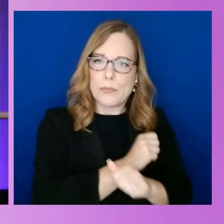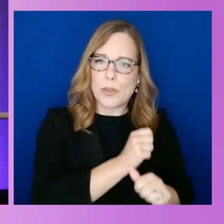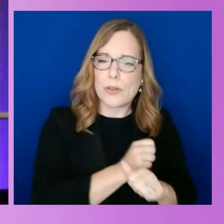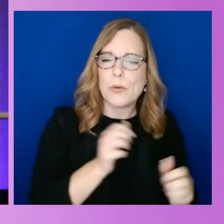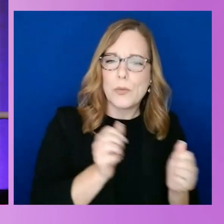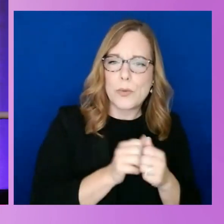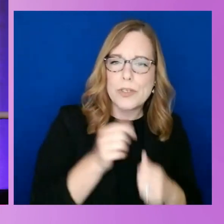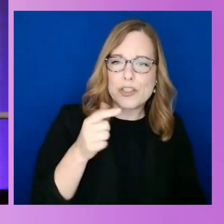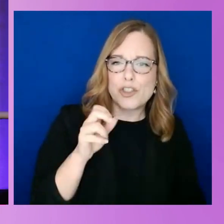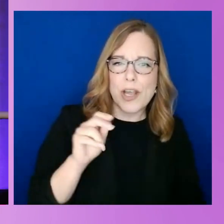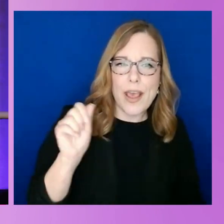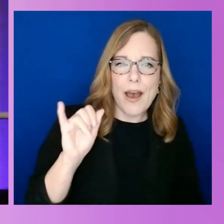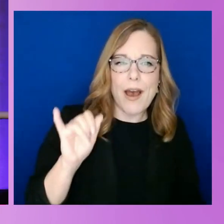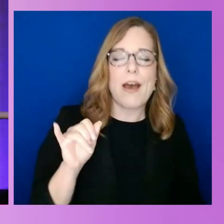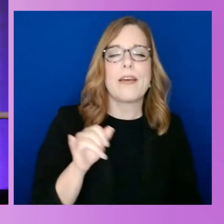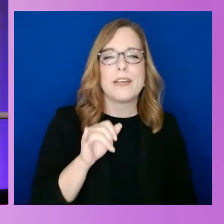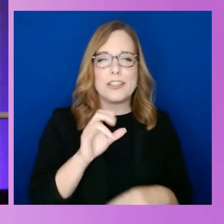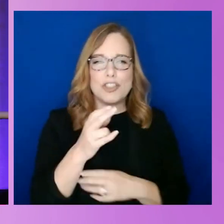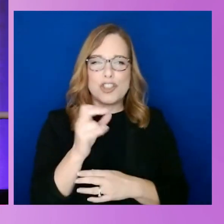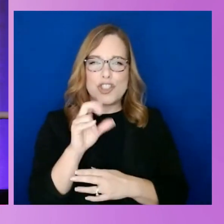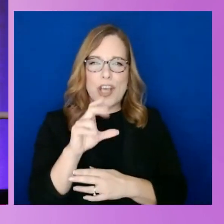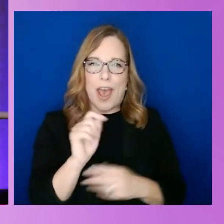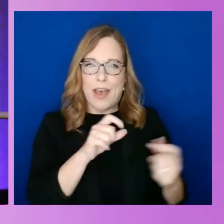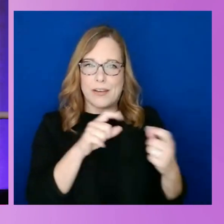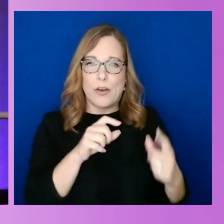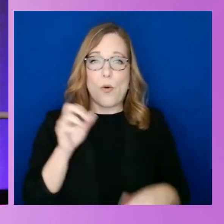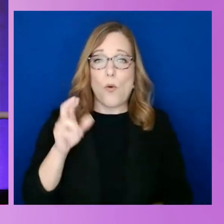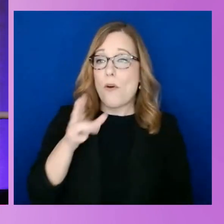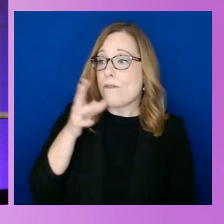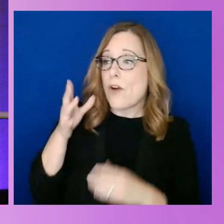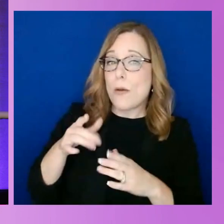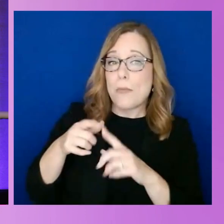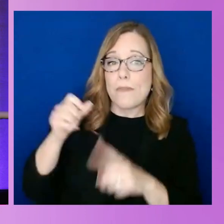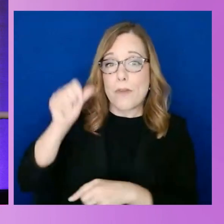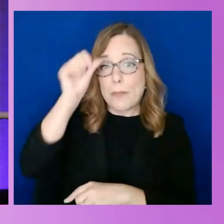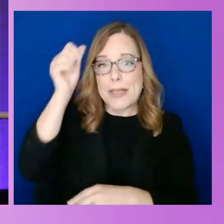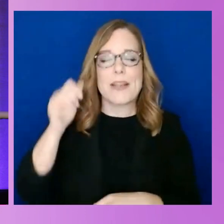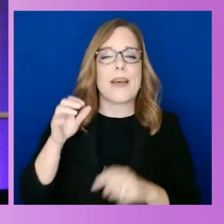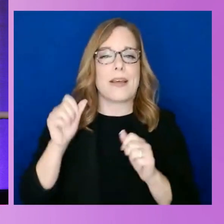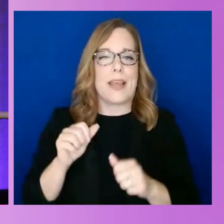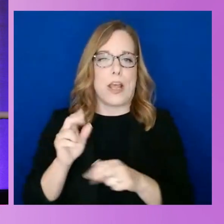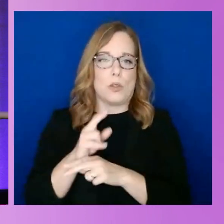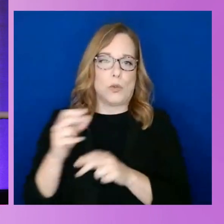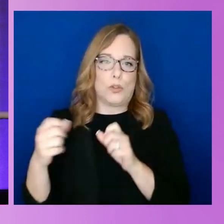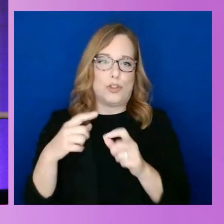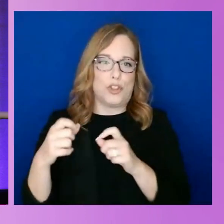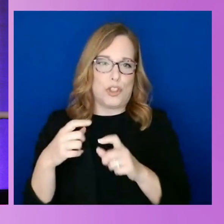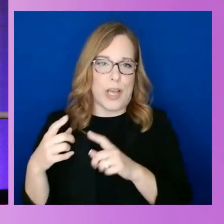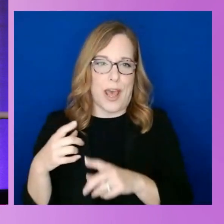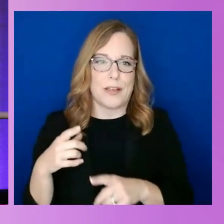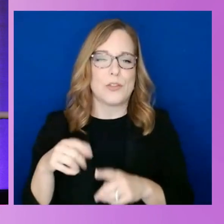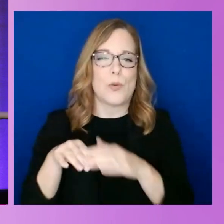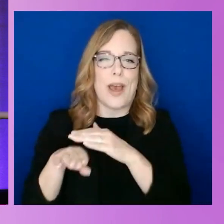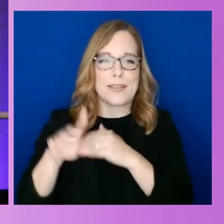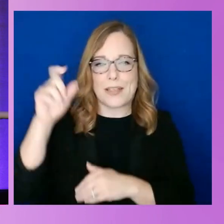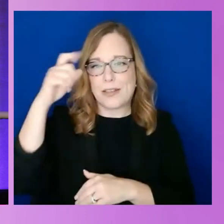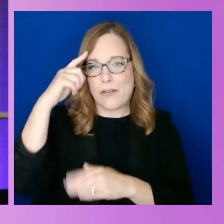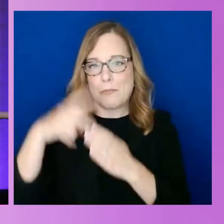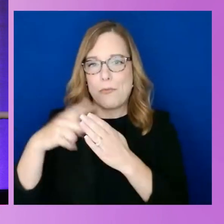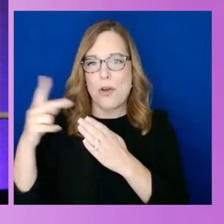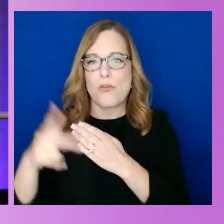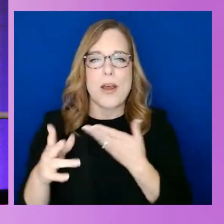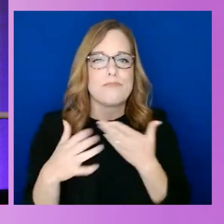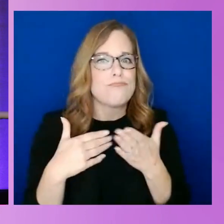program despite only speaking a local dialect. We have a similar impactful opportunity here with